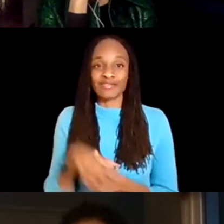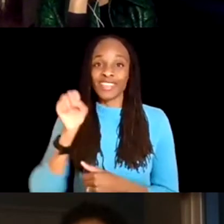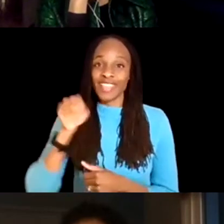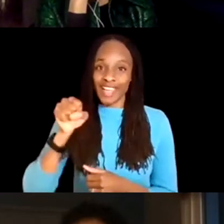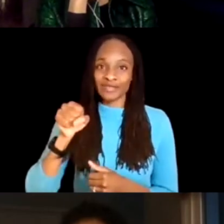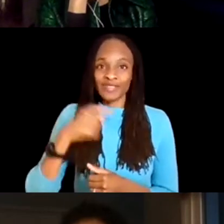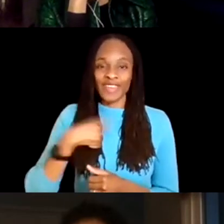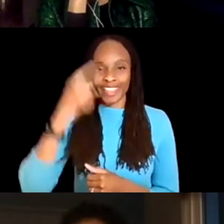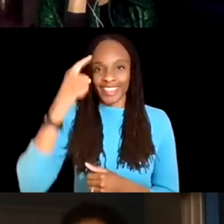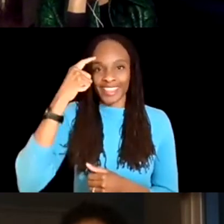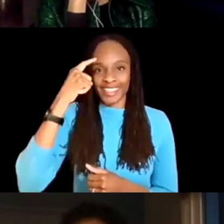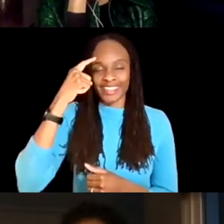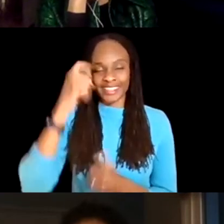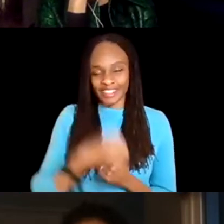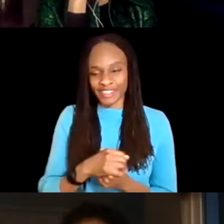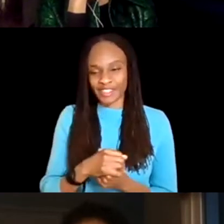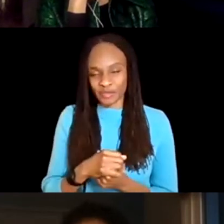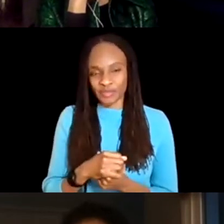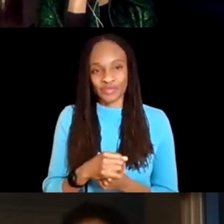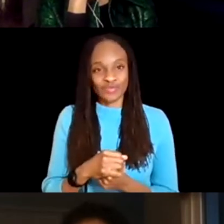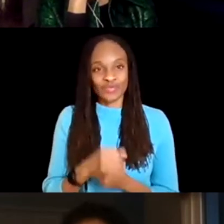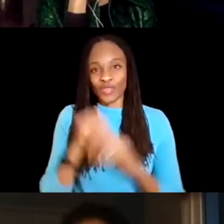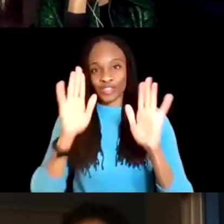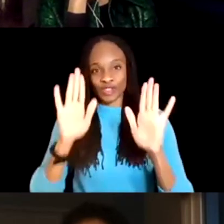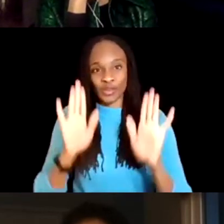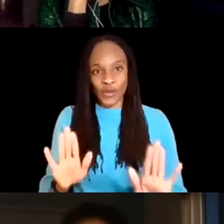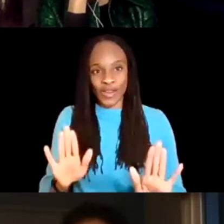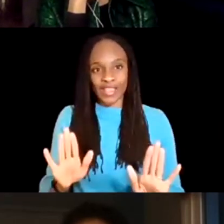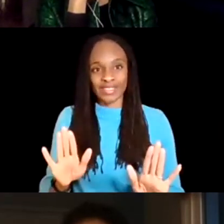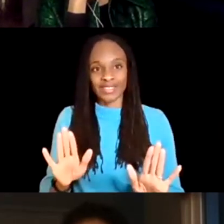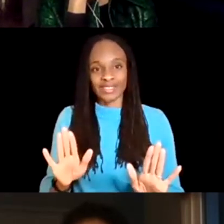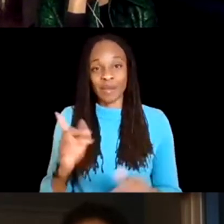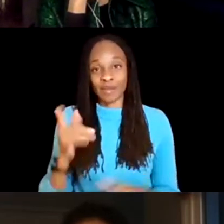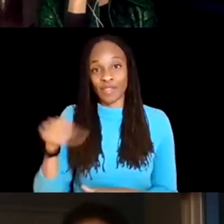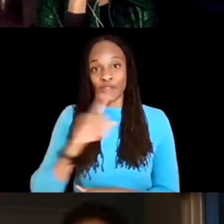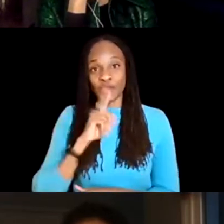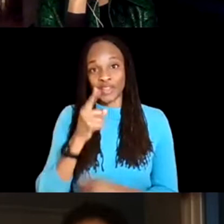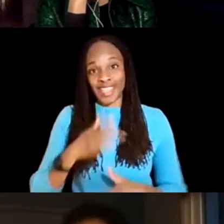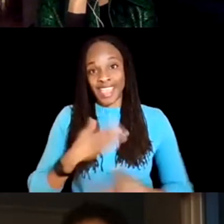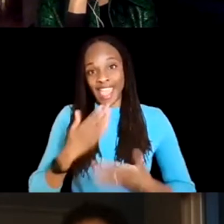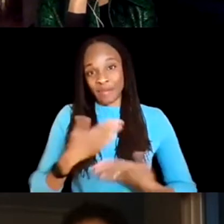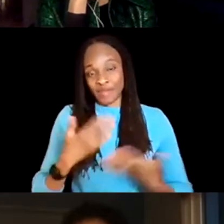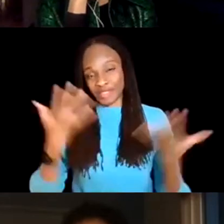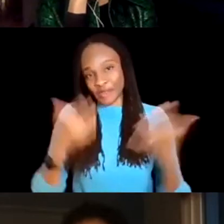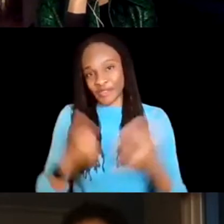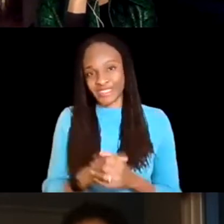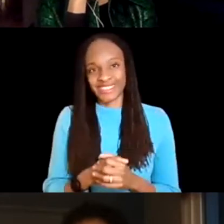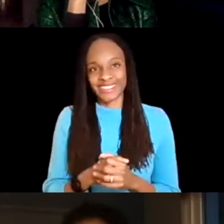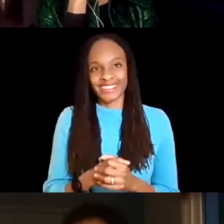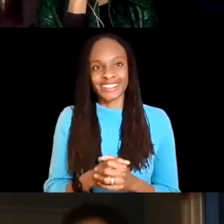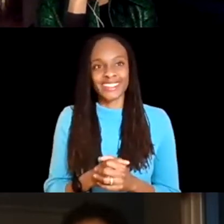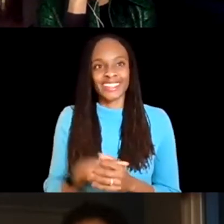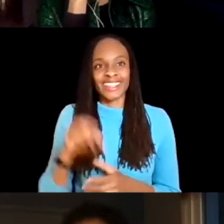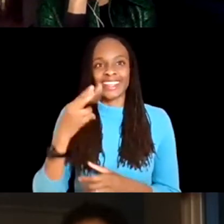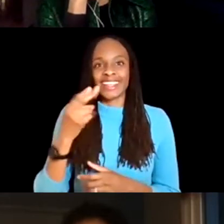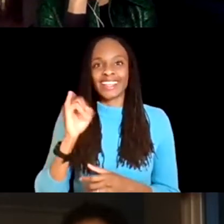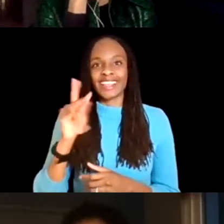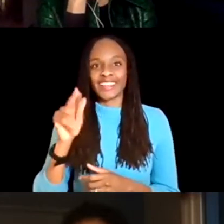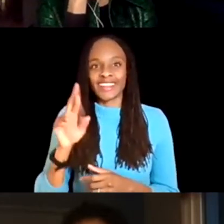I think it was a great, they were very happy. So makes that's, me that's happy. Great. That's of great. Course, I was very